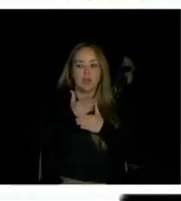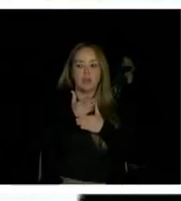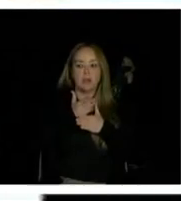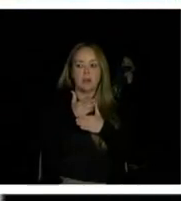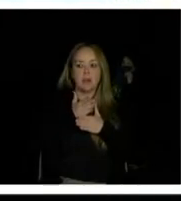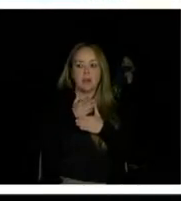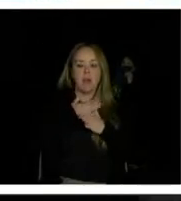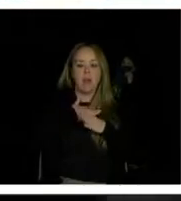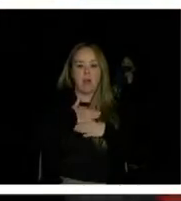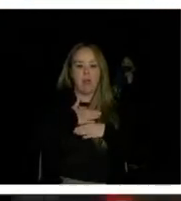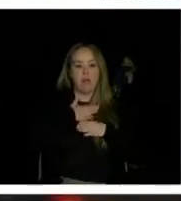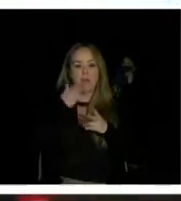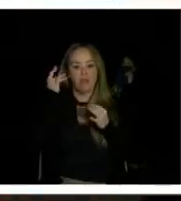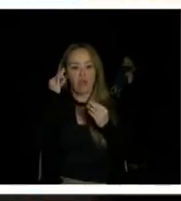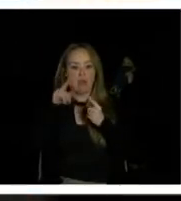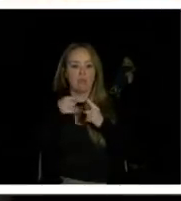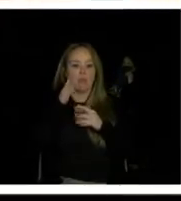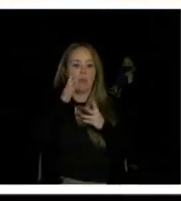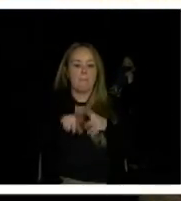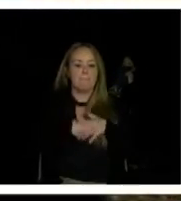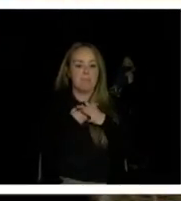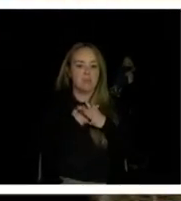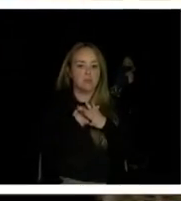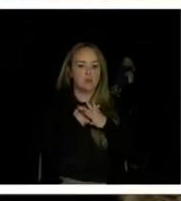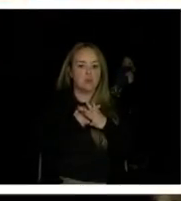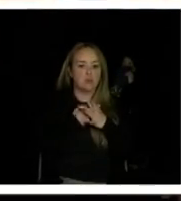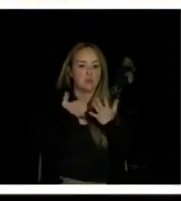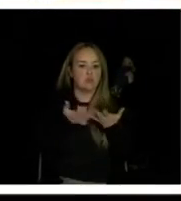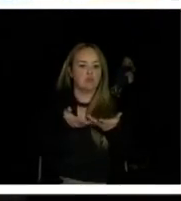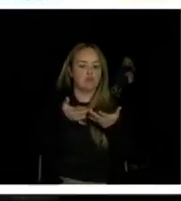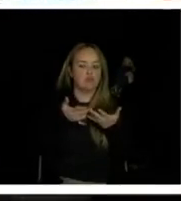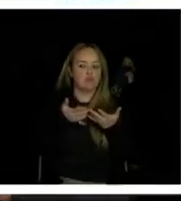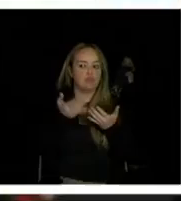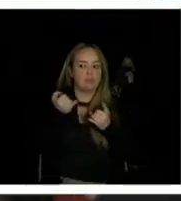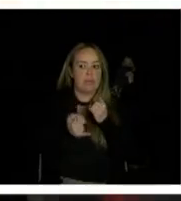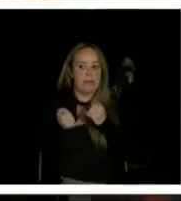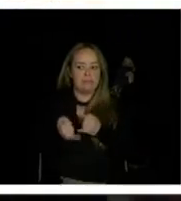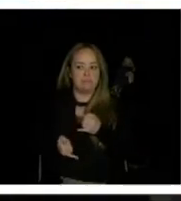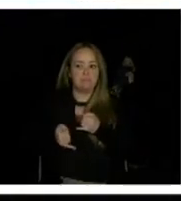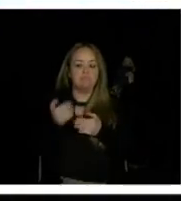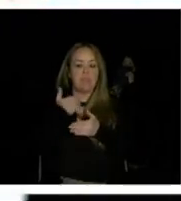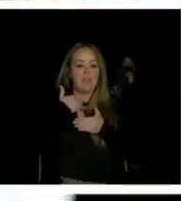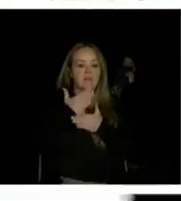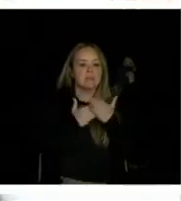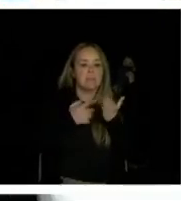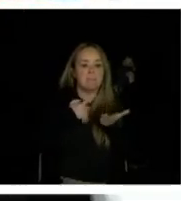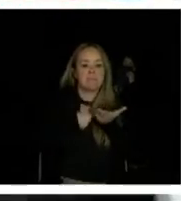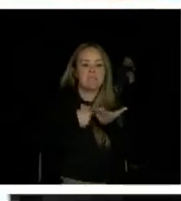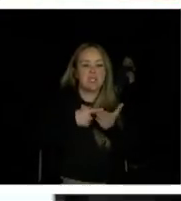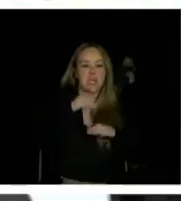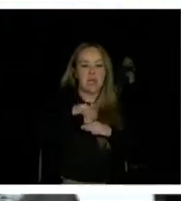we'll share out a few thoughts and then we'll begin to wrap up. So have some discussions at your table.